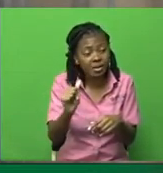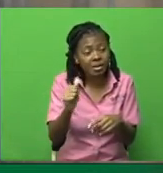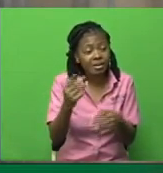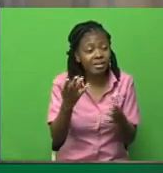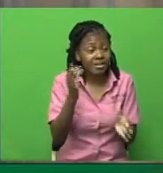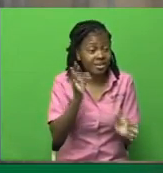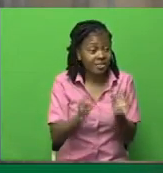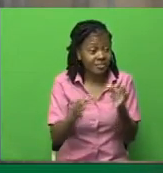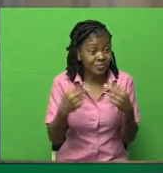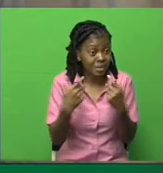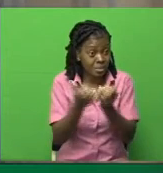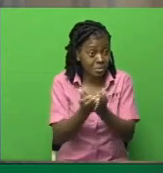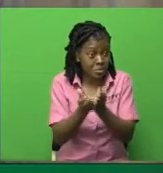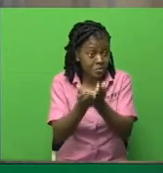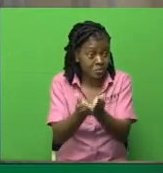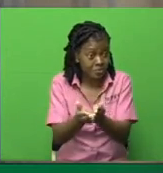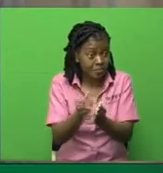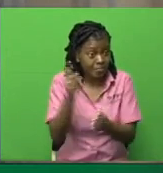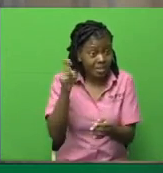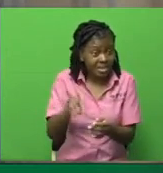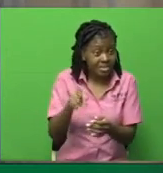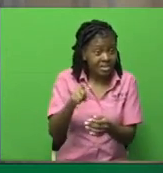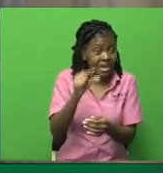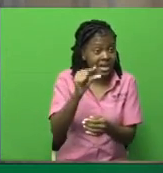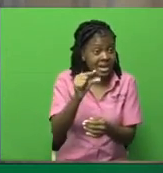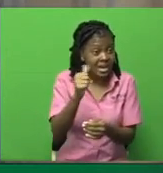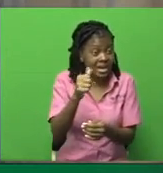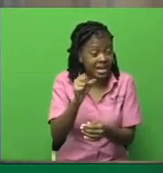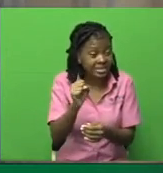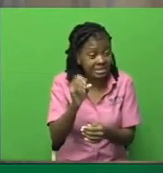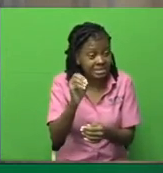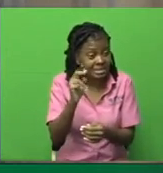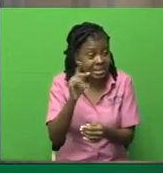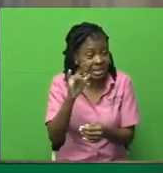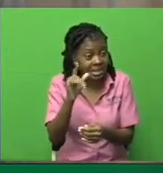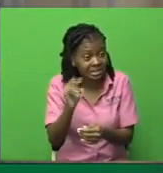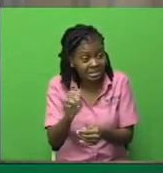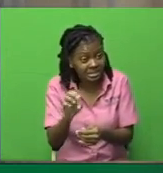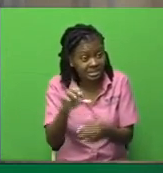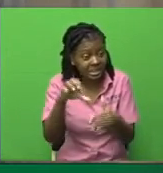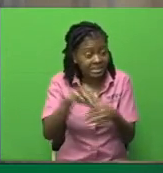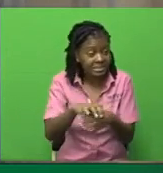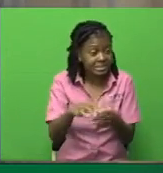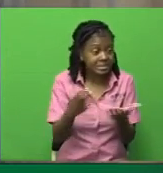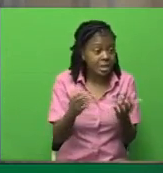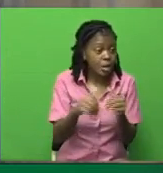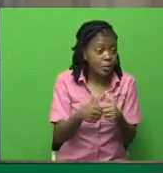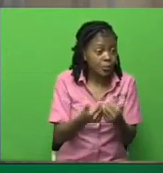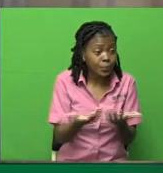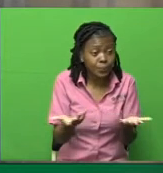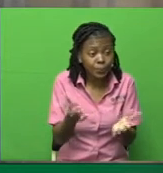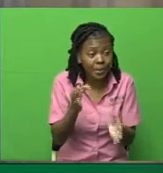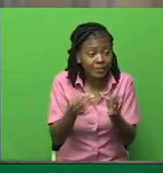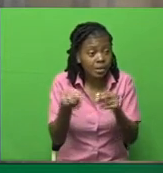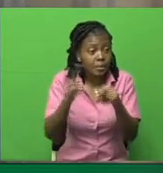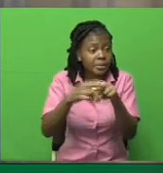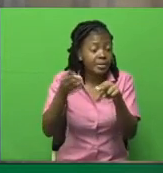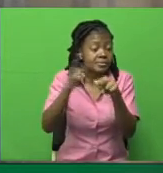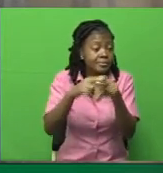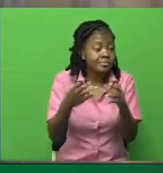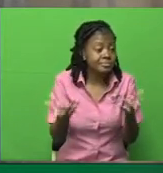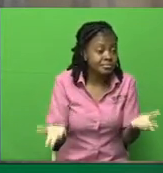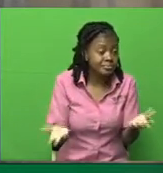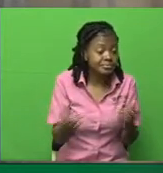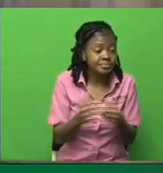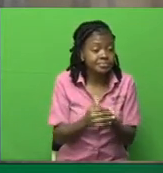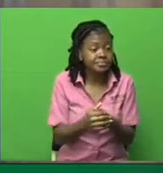so these incentives in my respectful view are a continuation of the mama guy they can't help themselves they just think current with